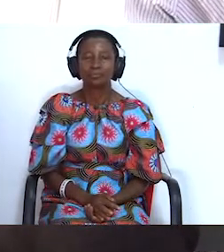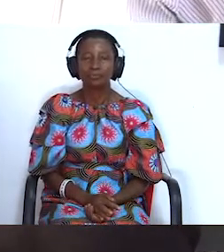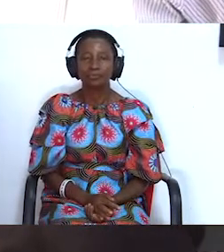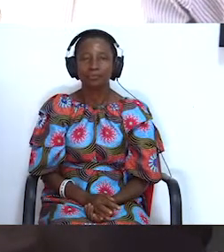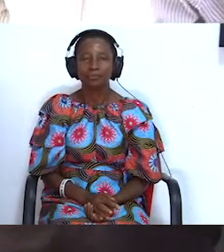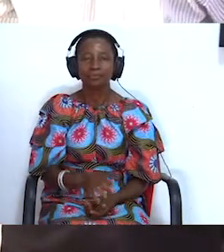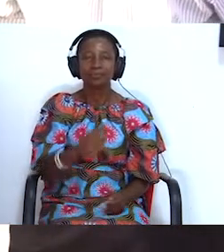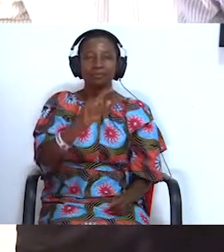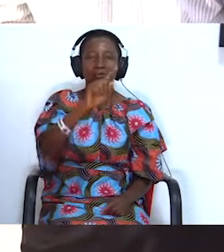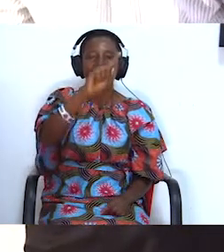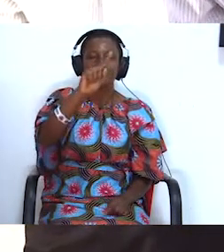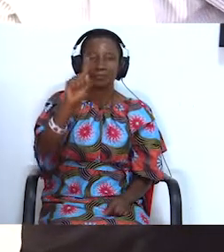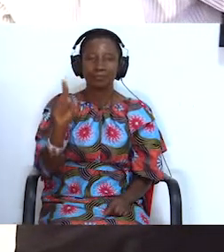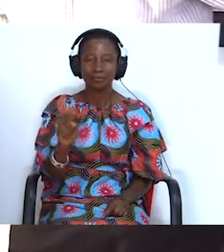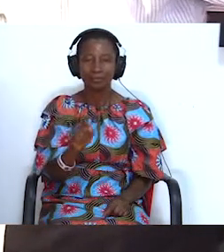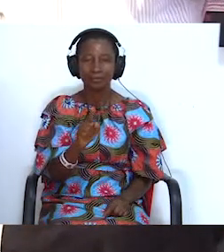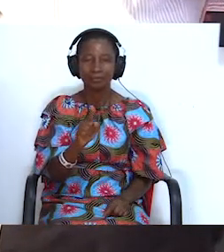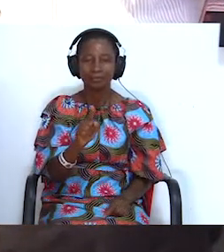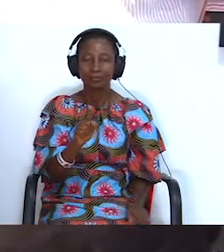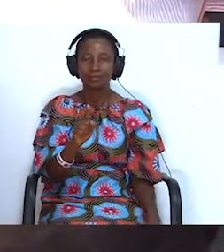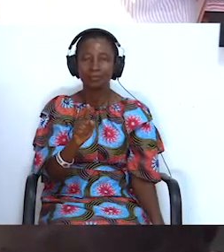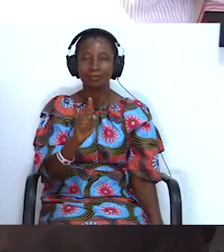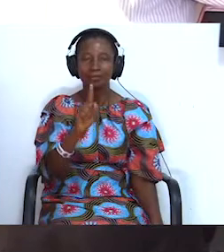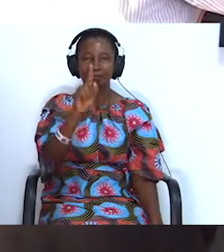Around, up,